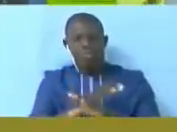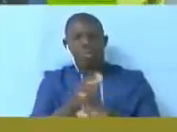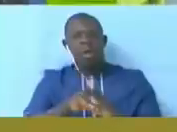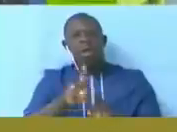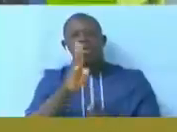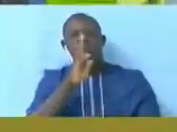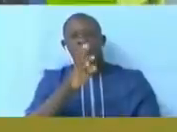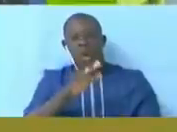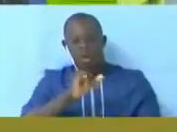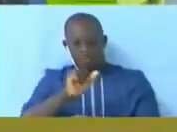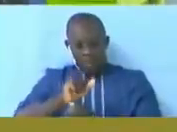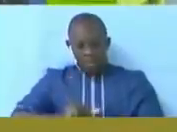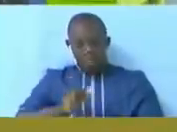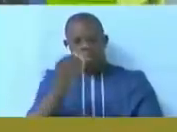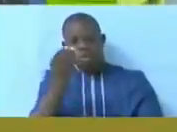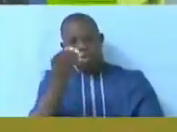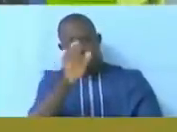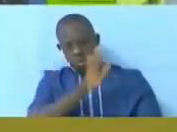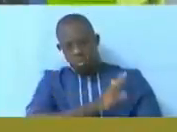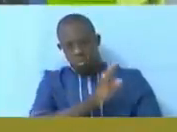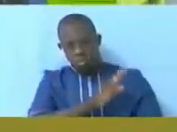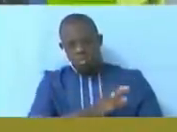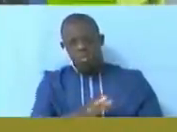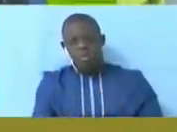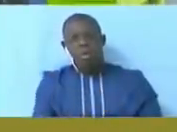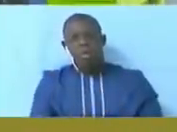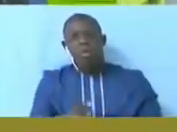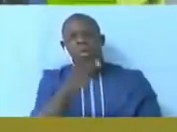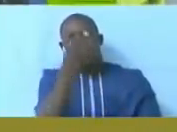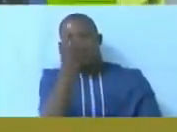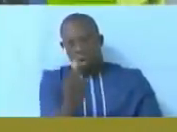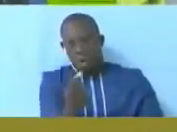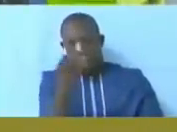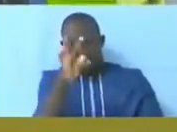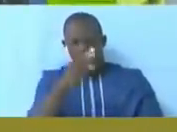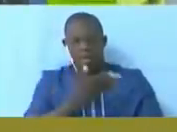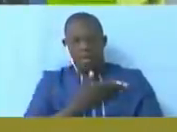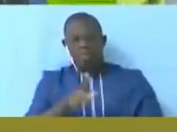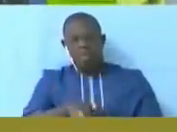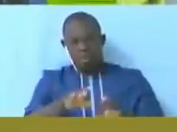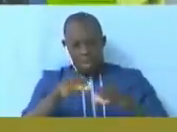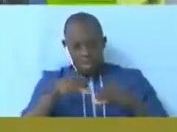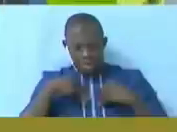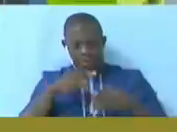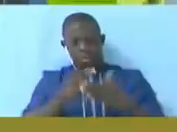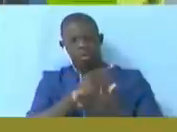as well? Only if he would get my